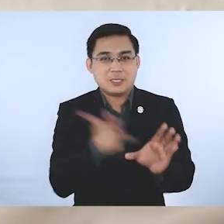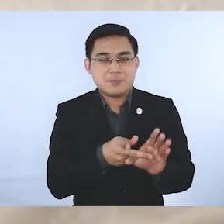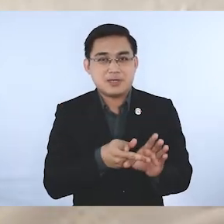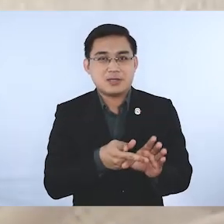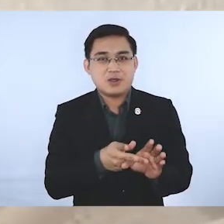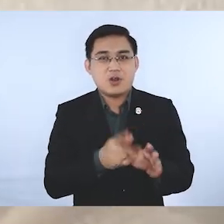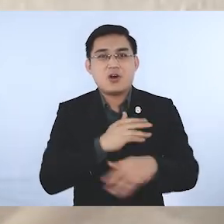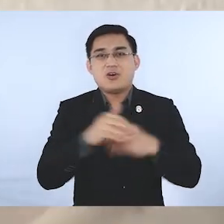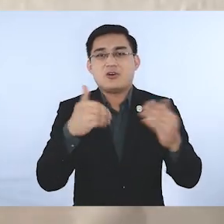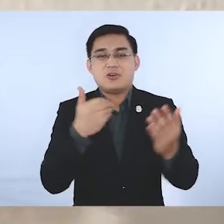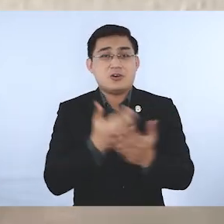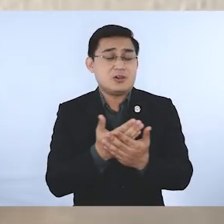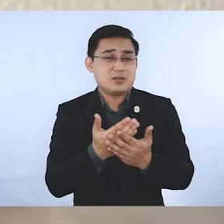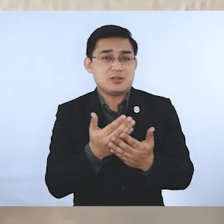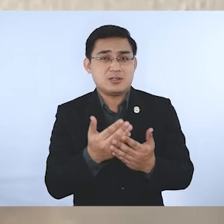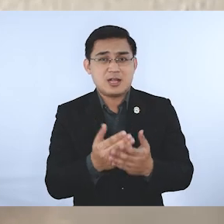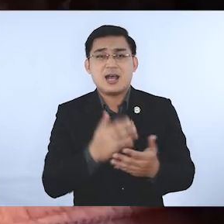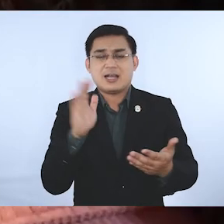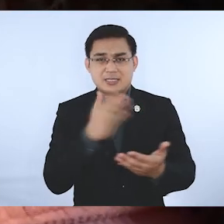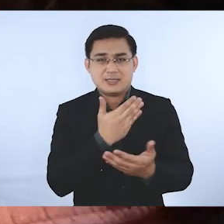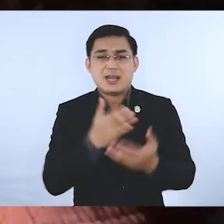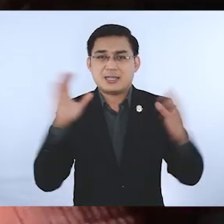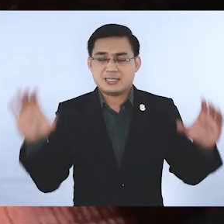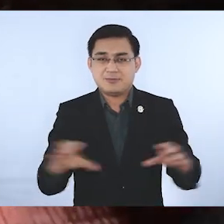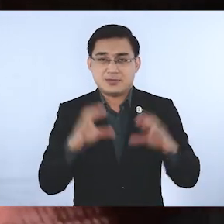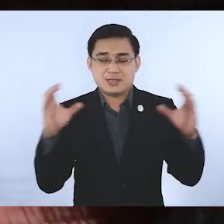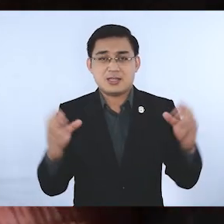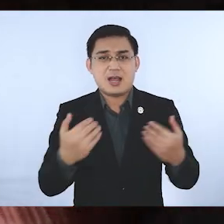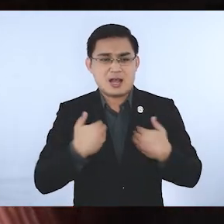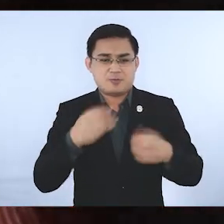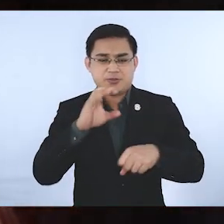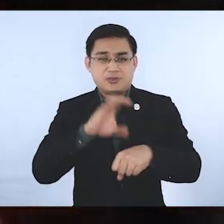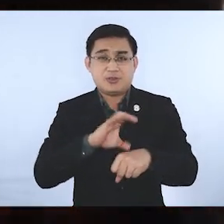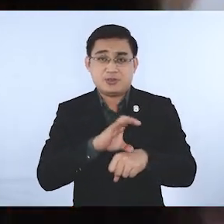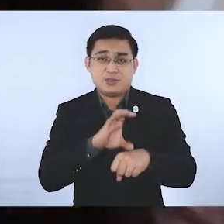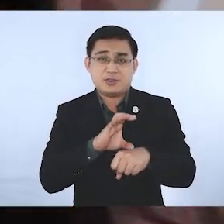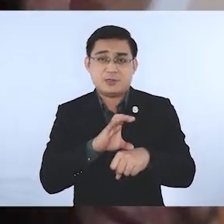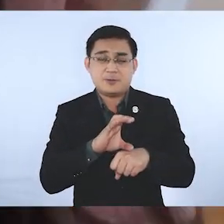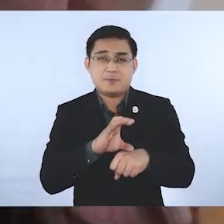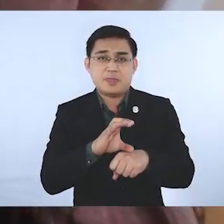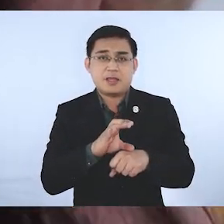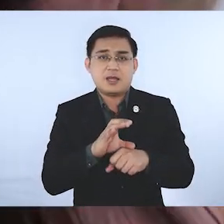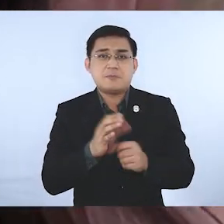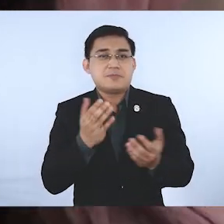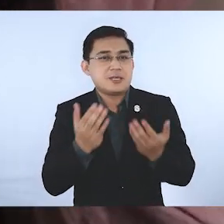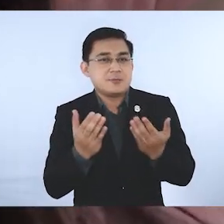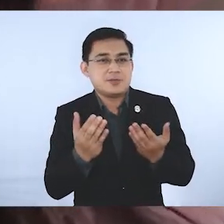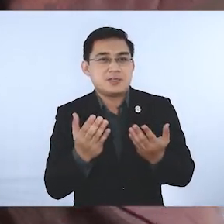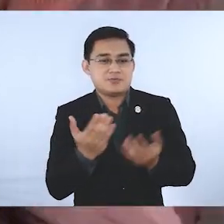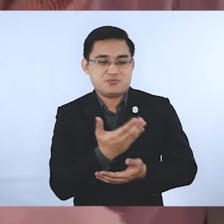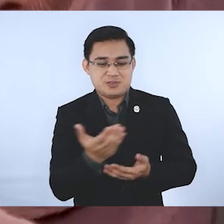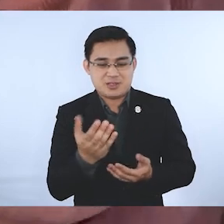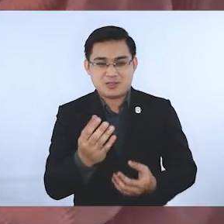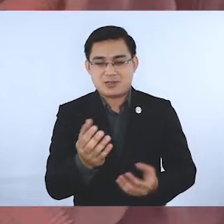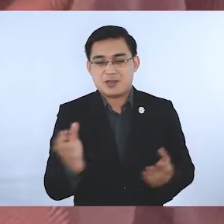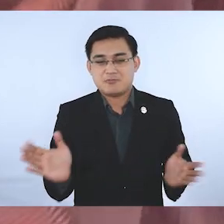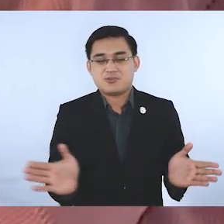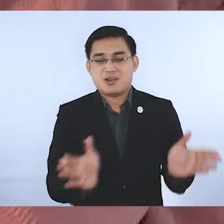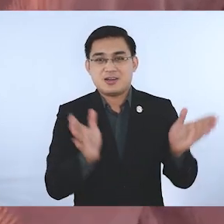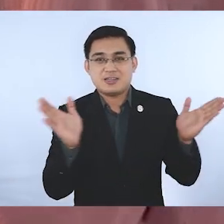participate in all kinds of music activities that we have in the church. And maybe I could also inspire them